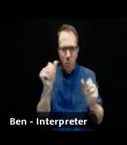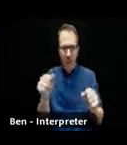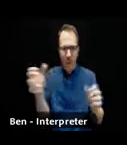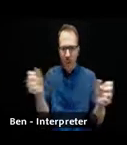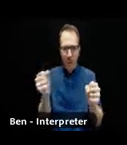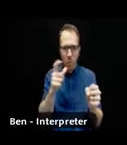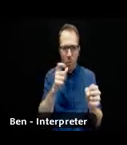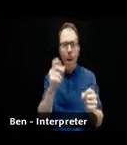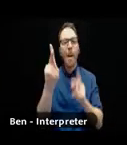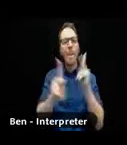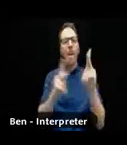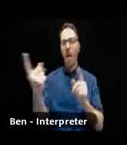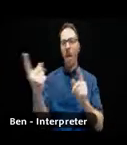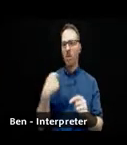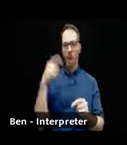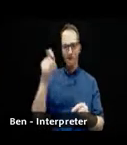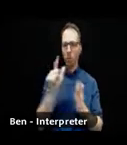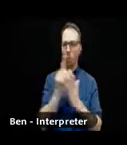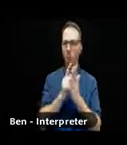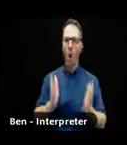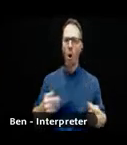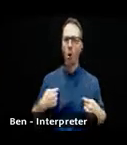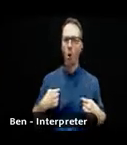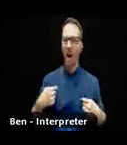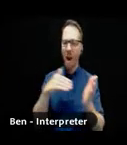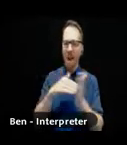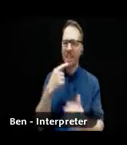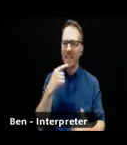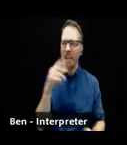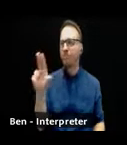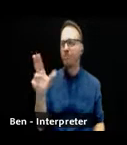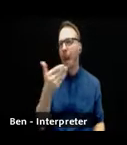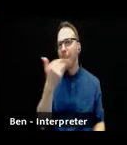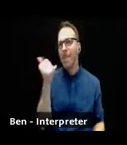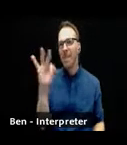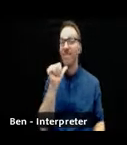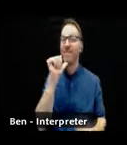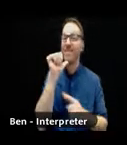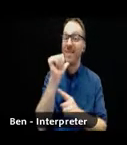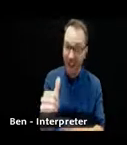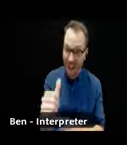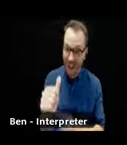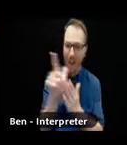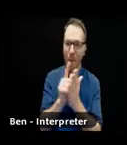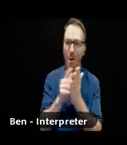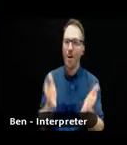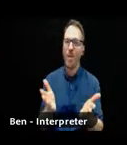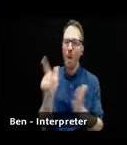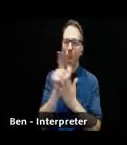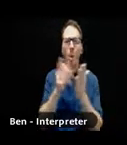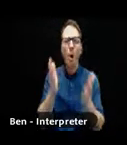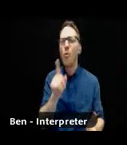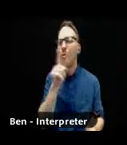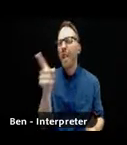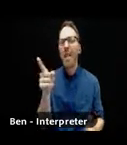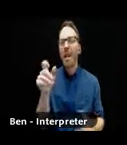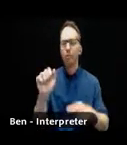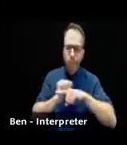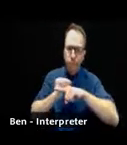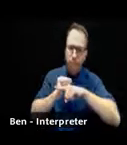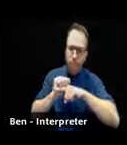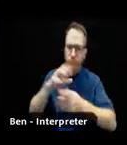People often ask me, do you have to be a lawyer? And I often say it's best if you're not. Lawyers really get trained to